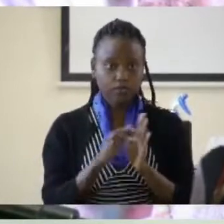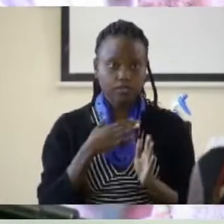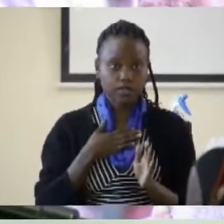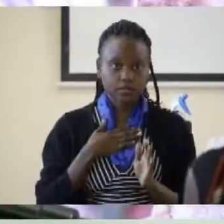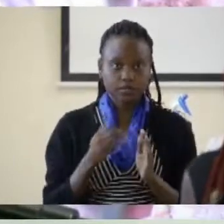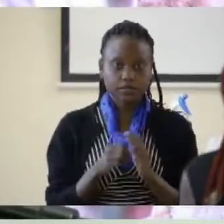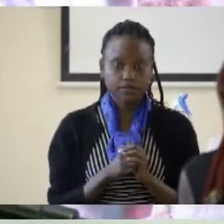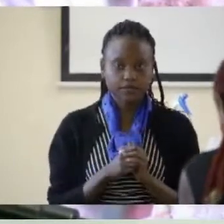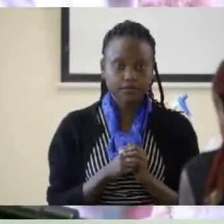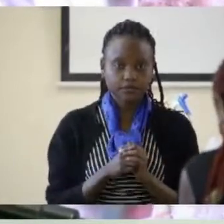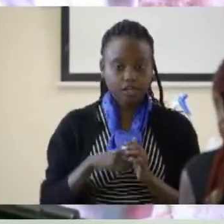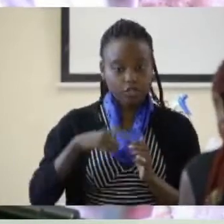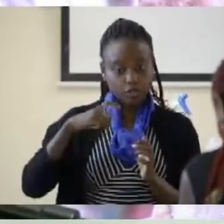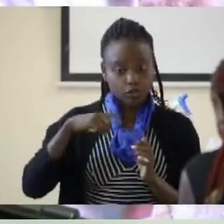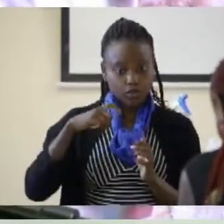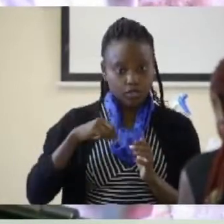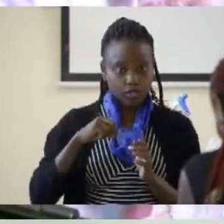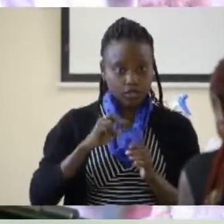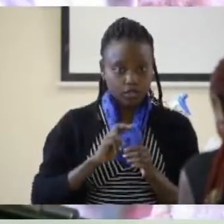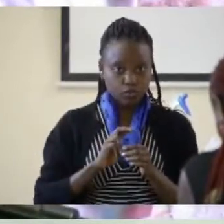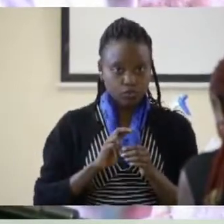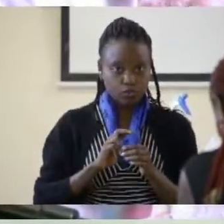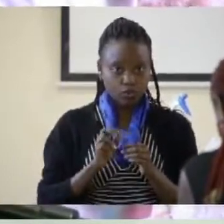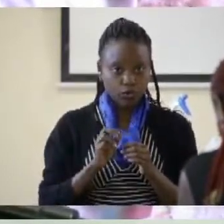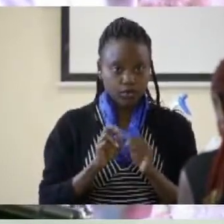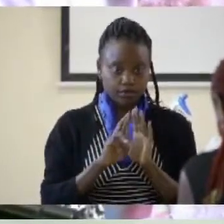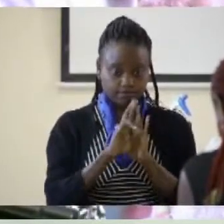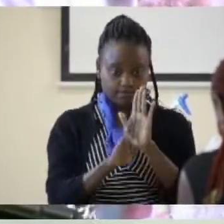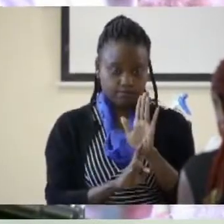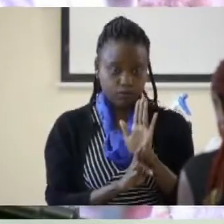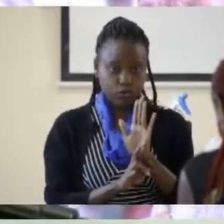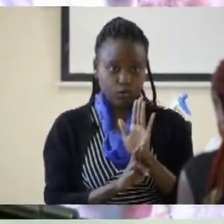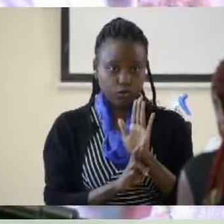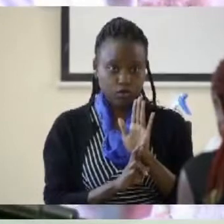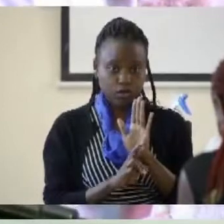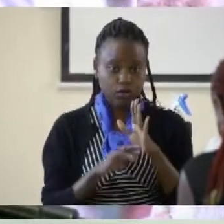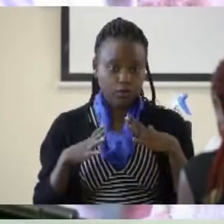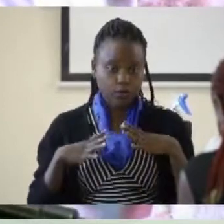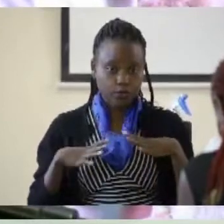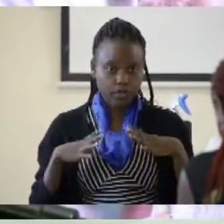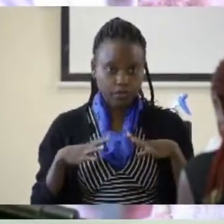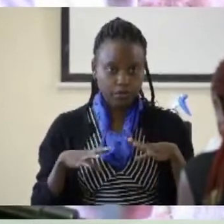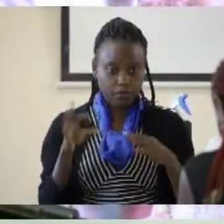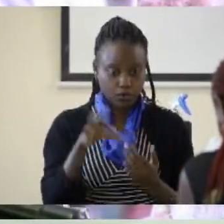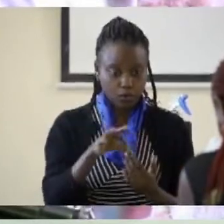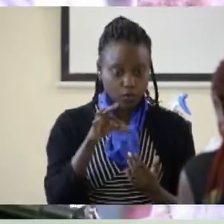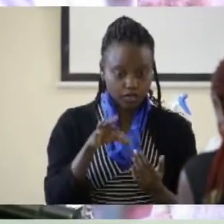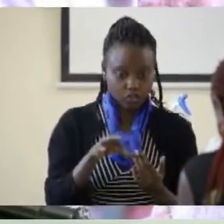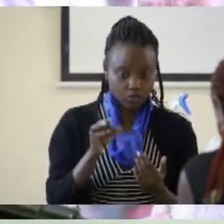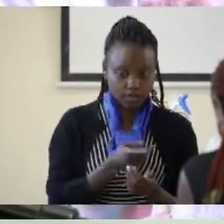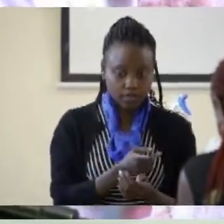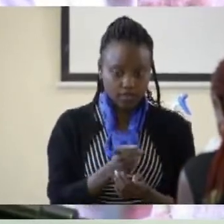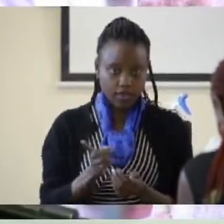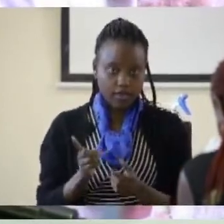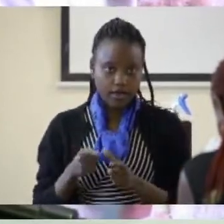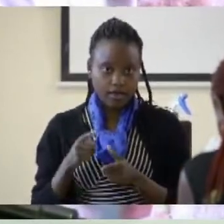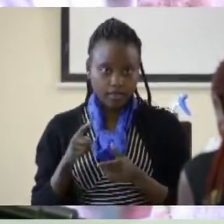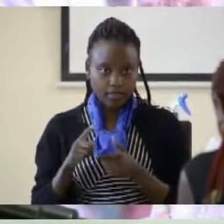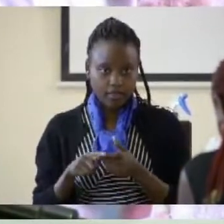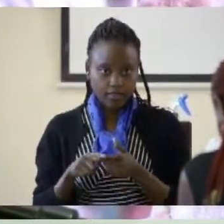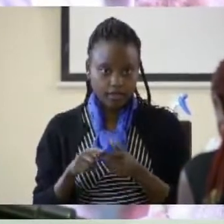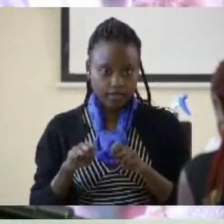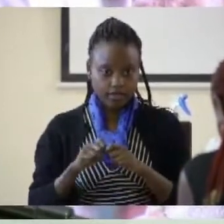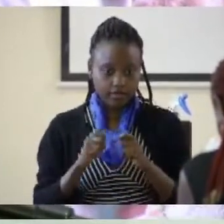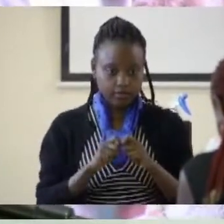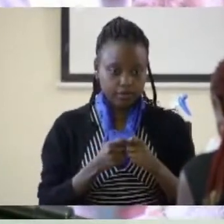me. You have to go with the pool, with the people who are already chosen, and thus it curtails